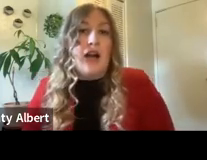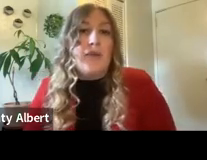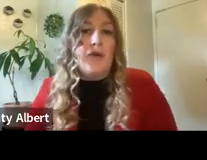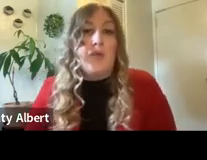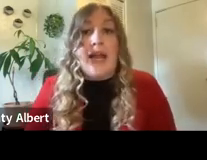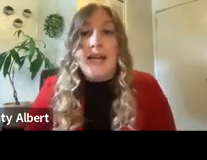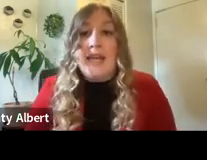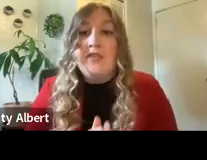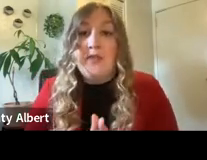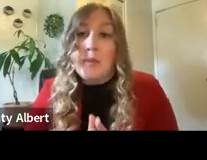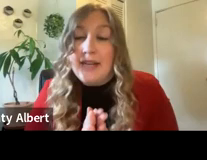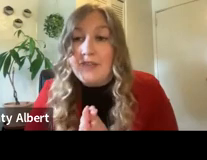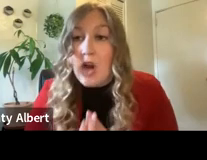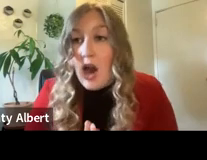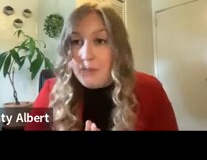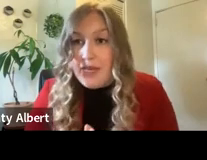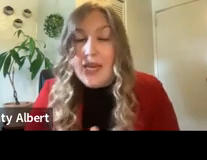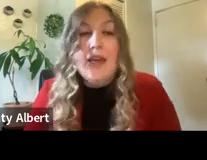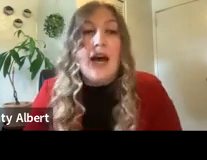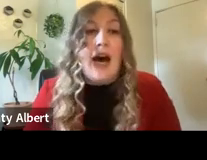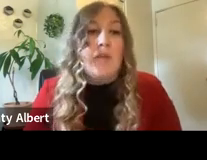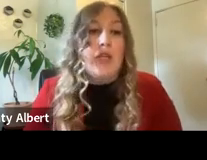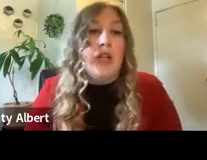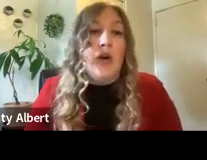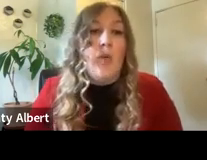When we talk about writing informative copy,